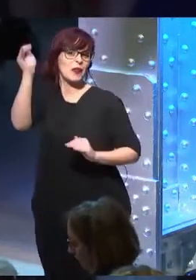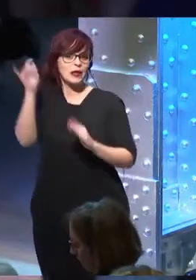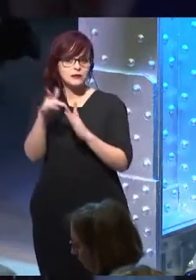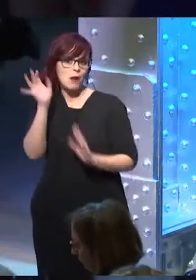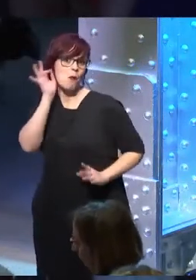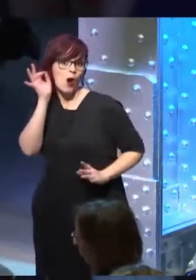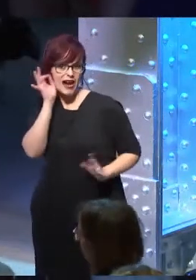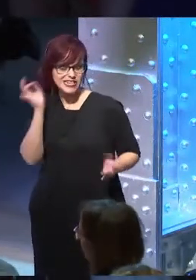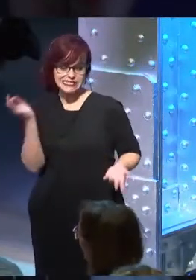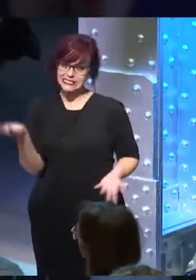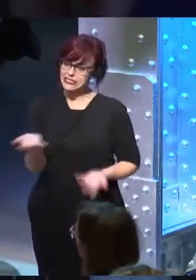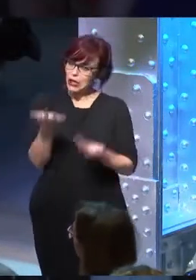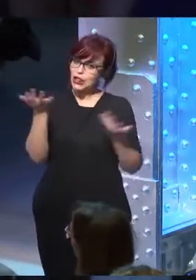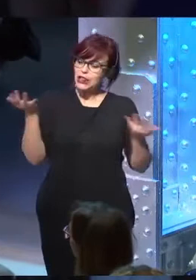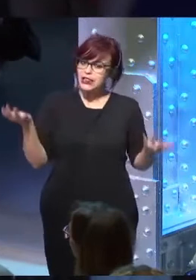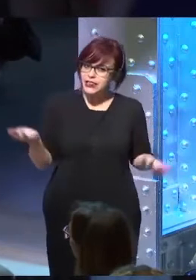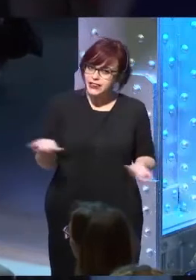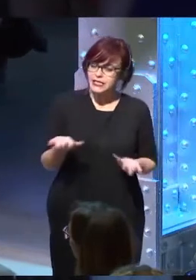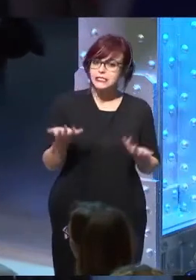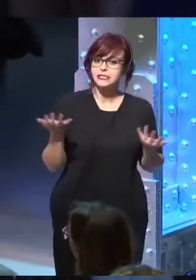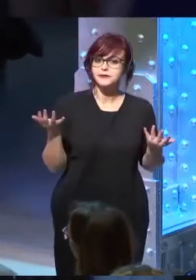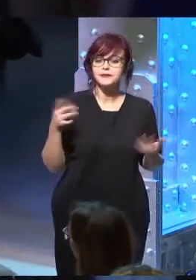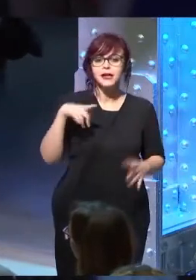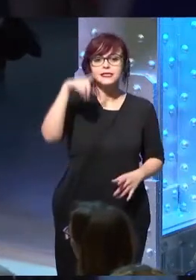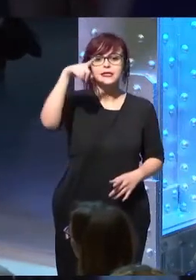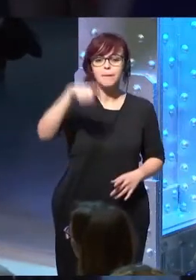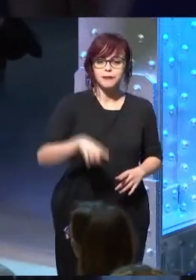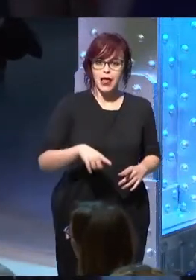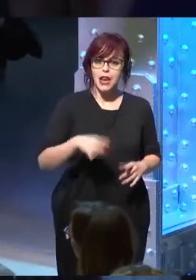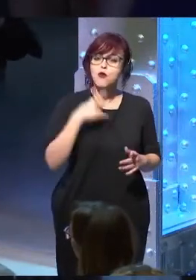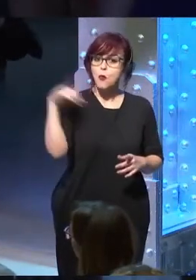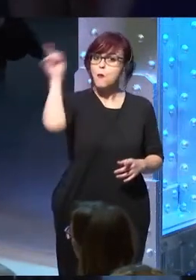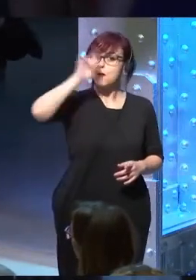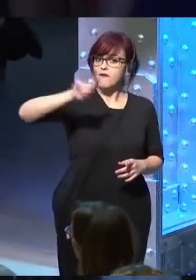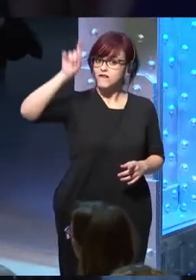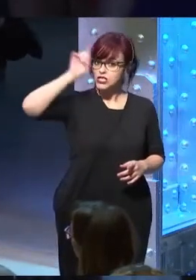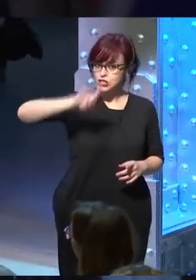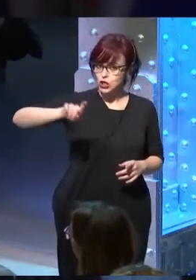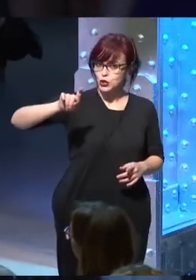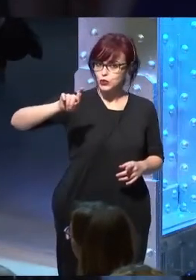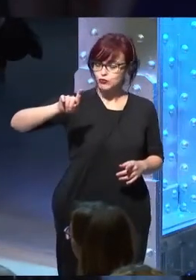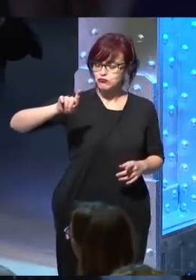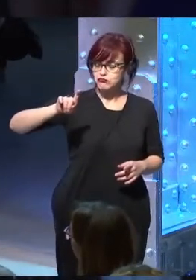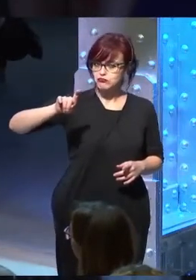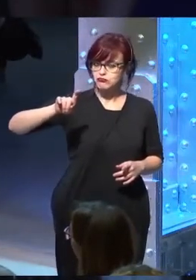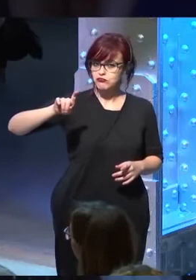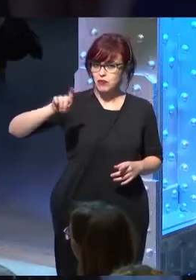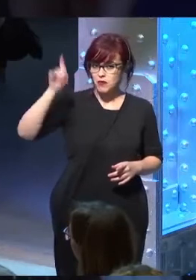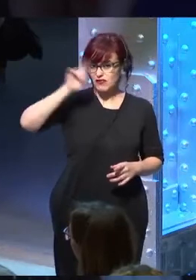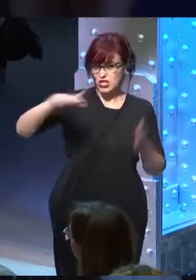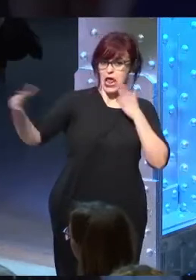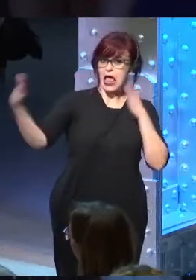century lecturer, guru, a Greek called Dio Chrysostom, which significantly, I think,